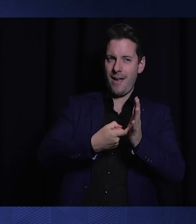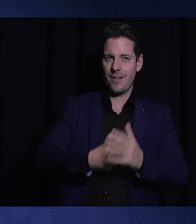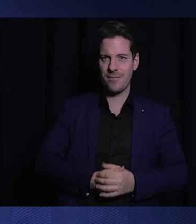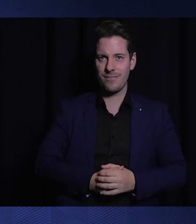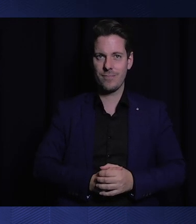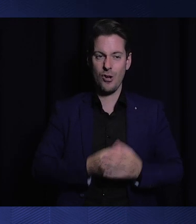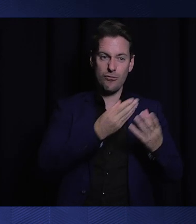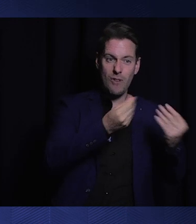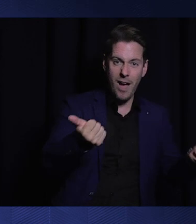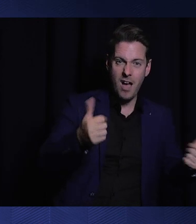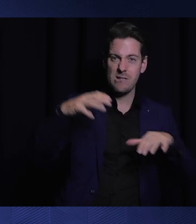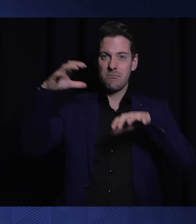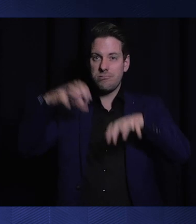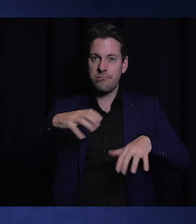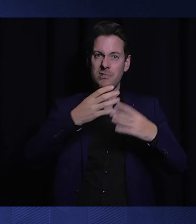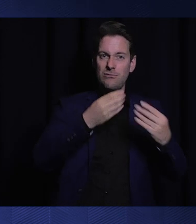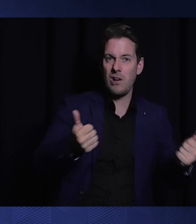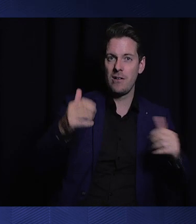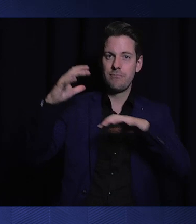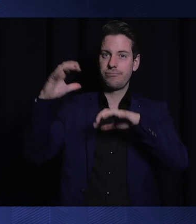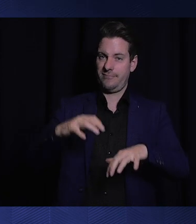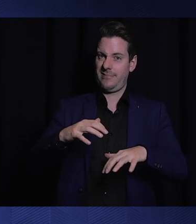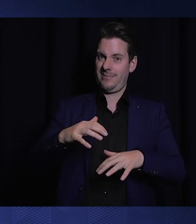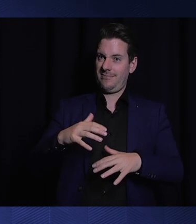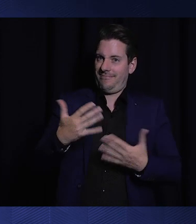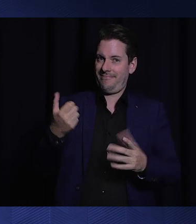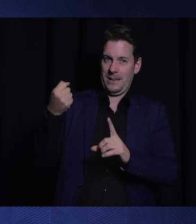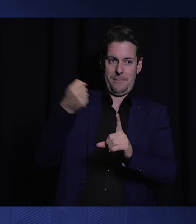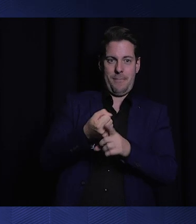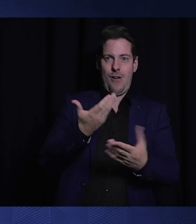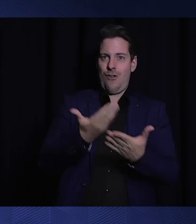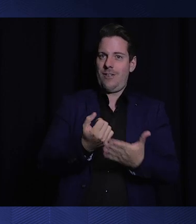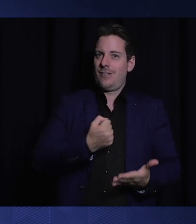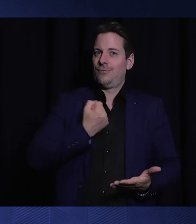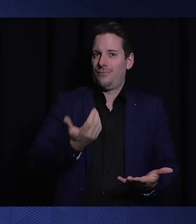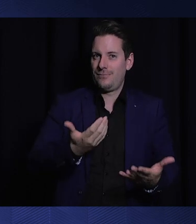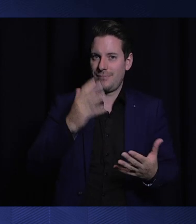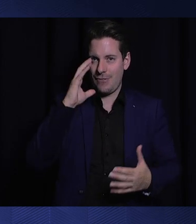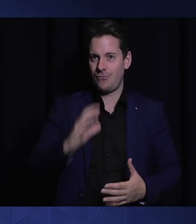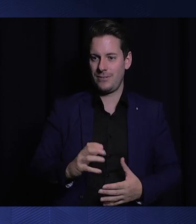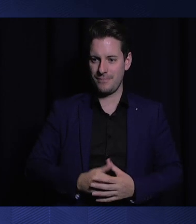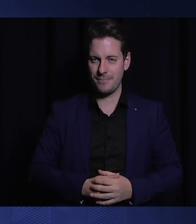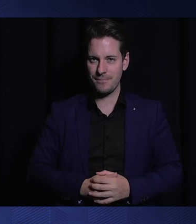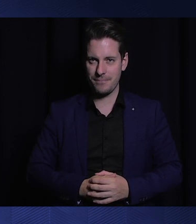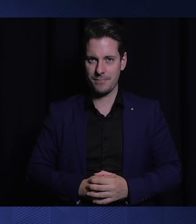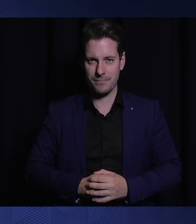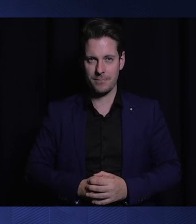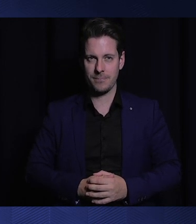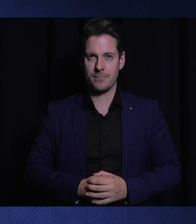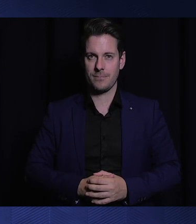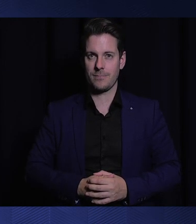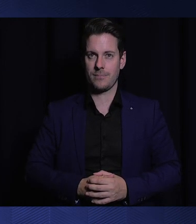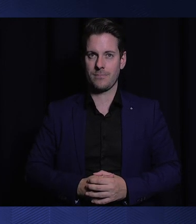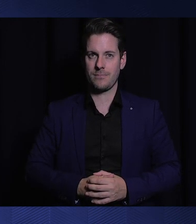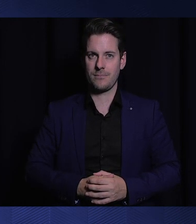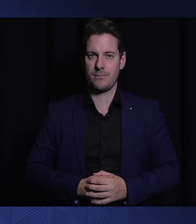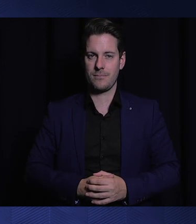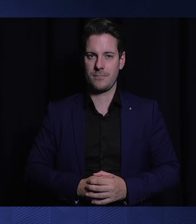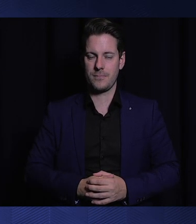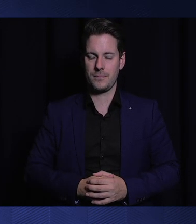are the impact that happened related with climate change. So not